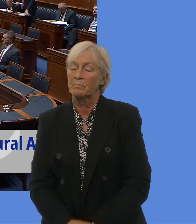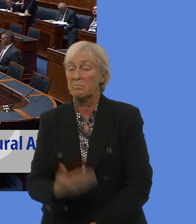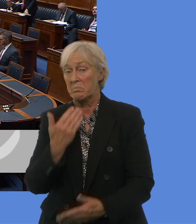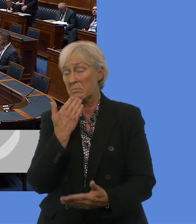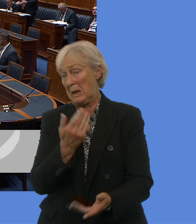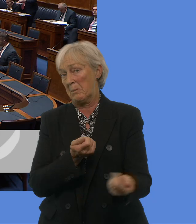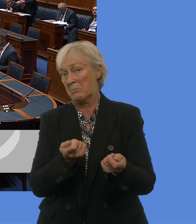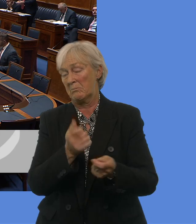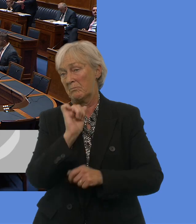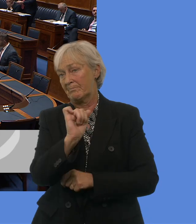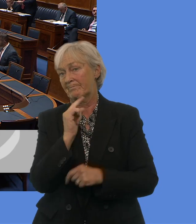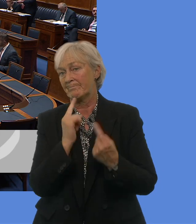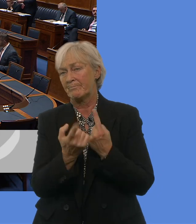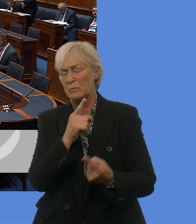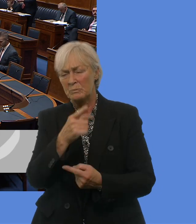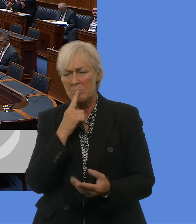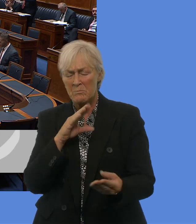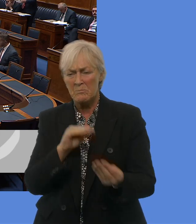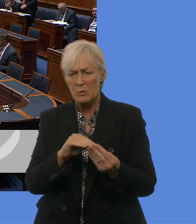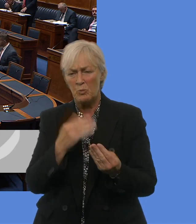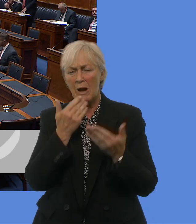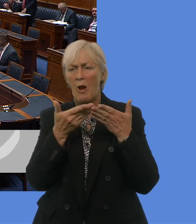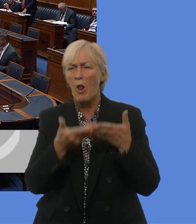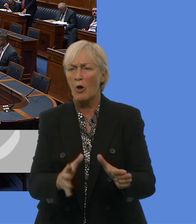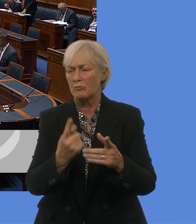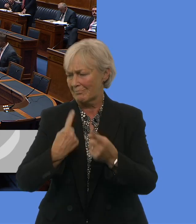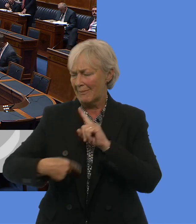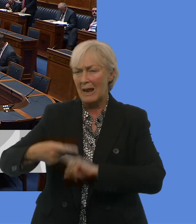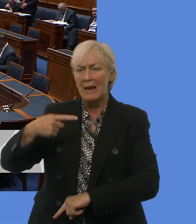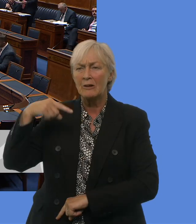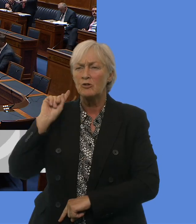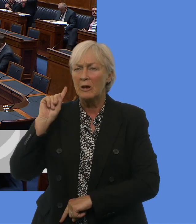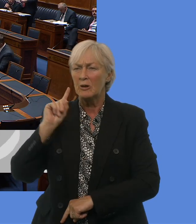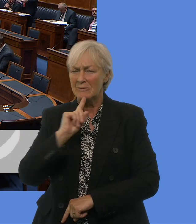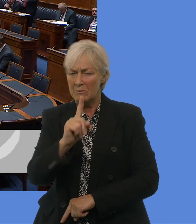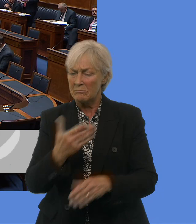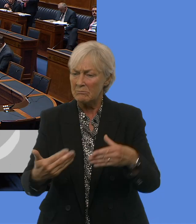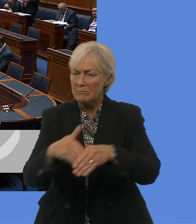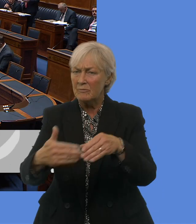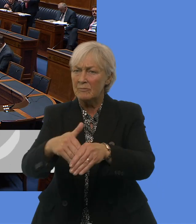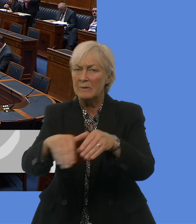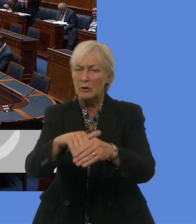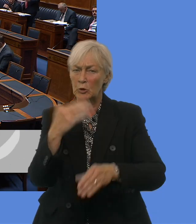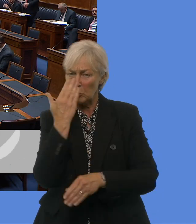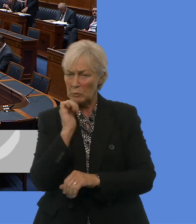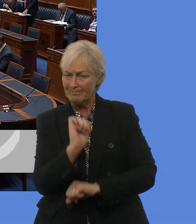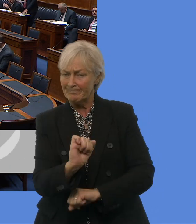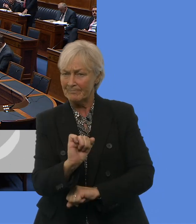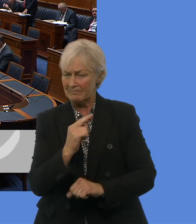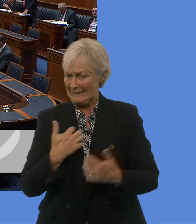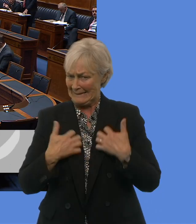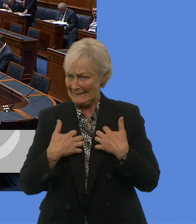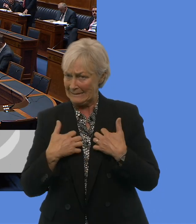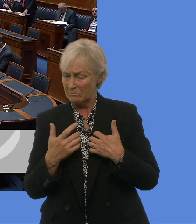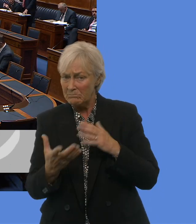Minister for his answer. You mentioned when you launching this late last year about the participation in the scheme declining. I would be keen to